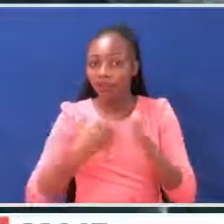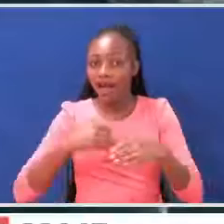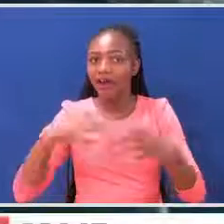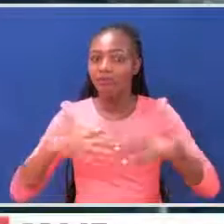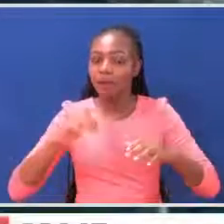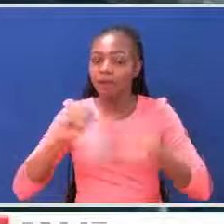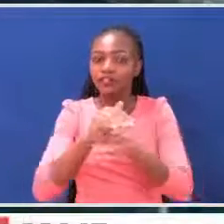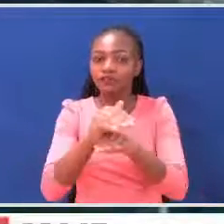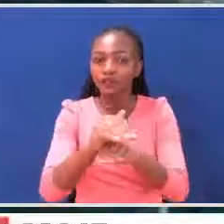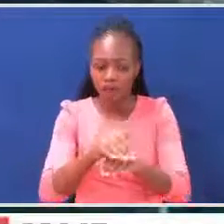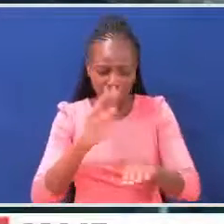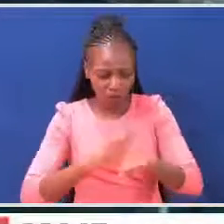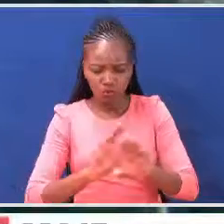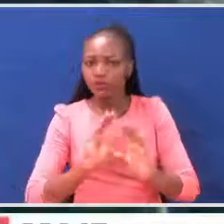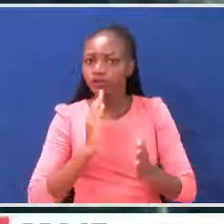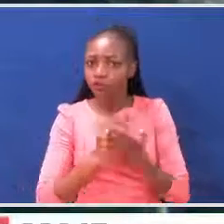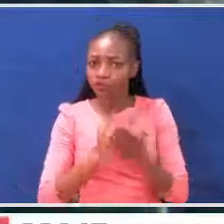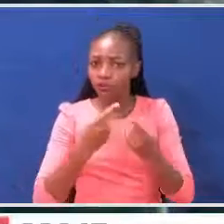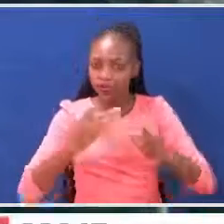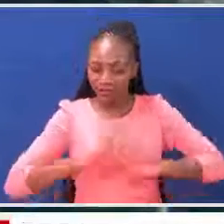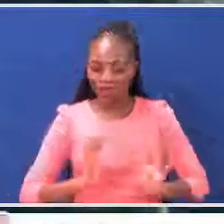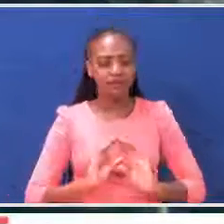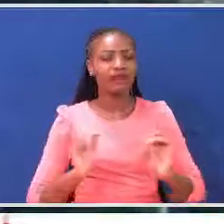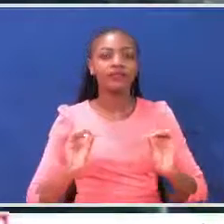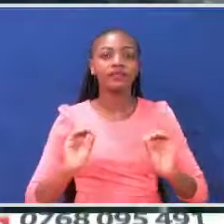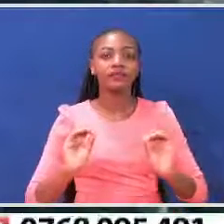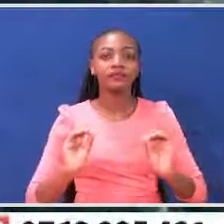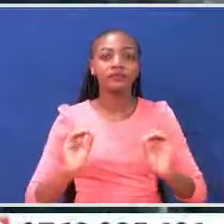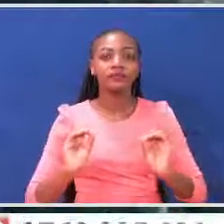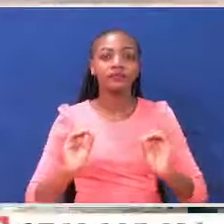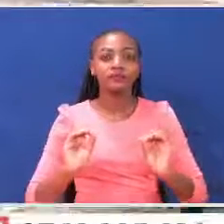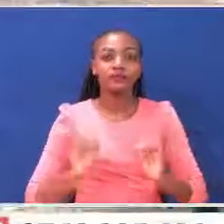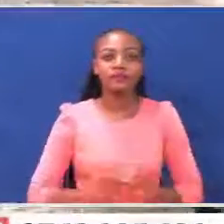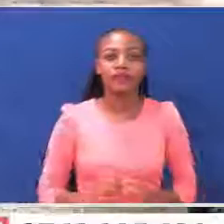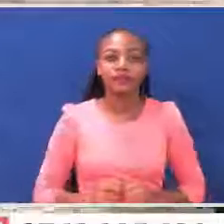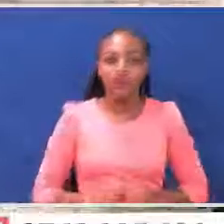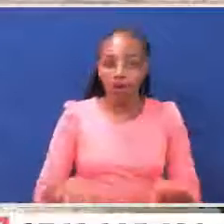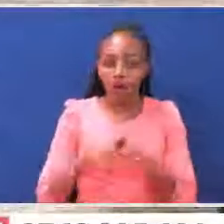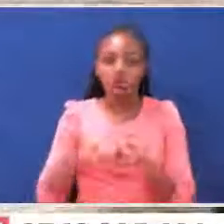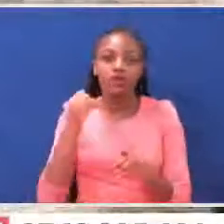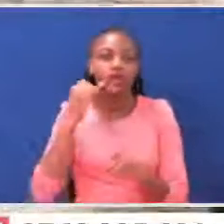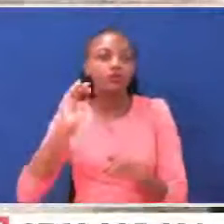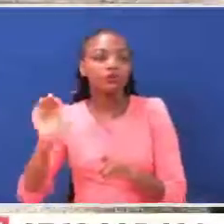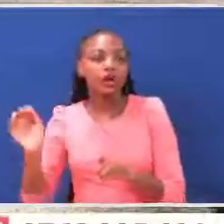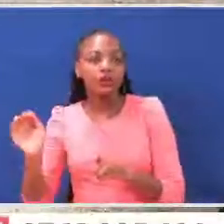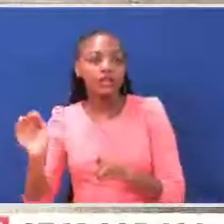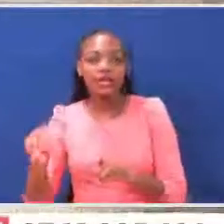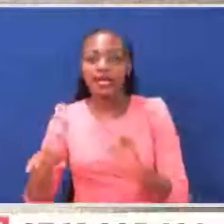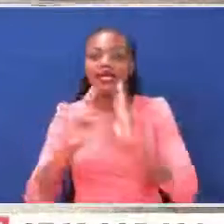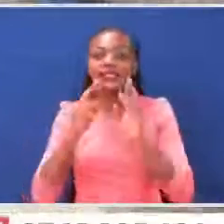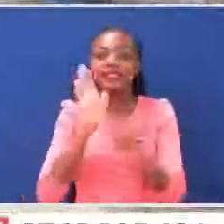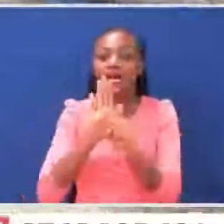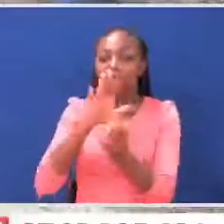good but not sufficient given the trends that we have already observed. Kaunti ya Nakuru imekuwa ikiandikisha idadi kubwa